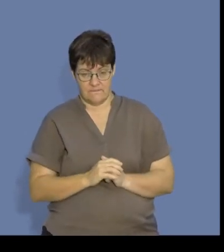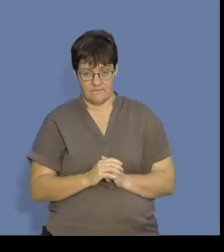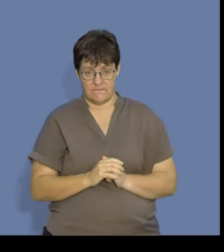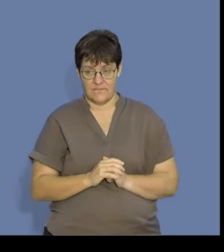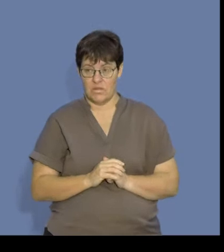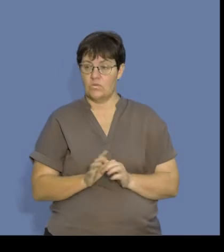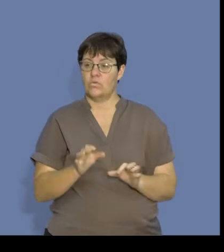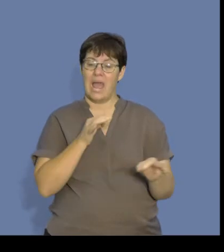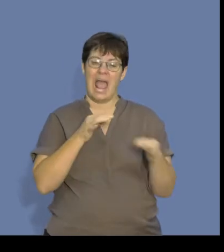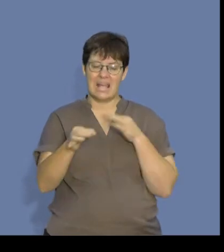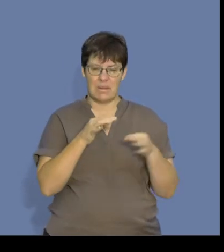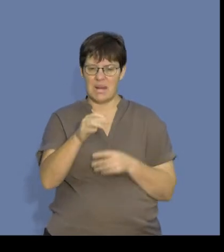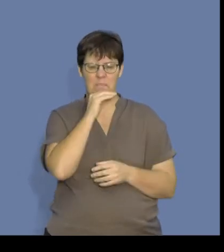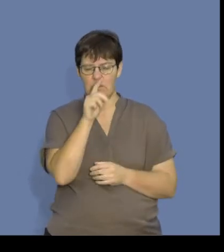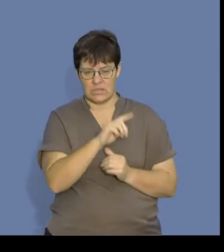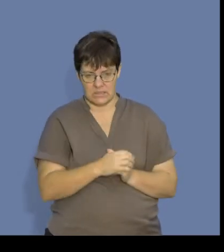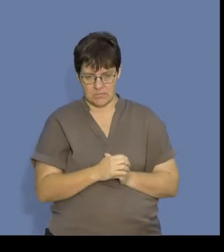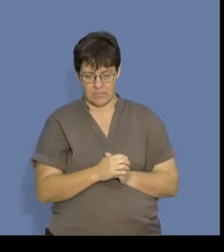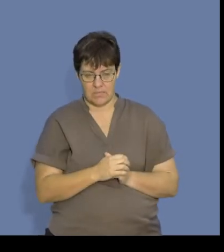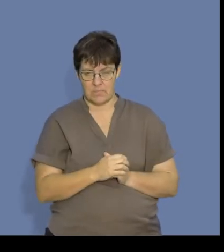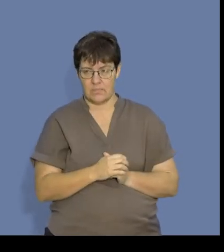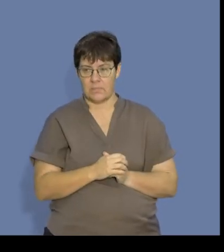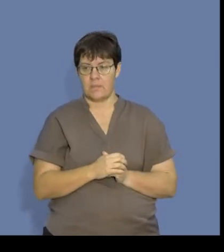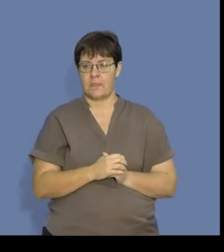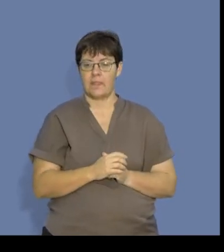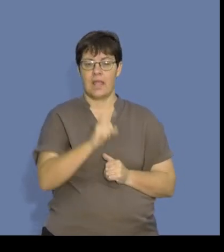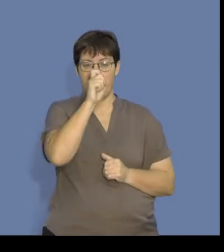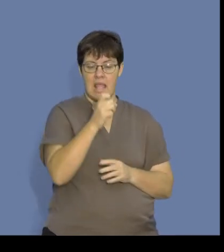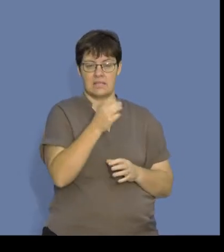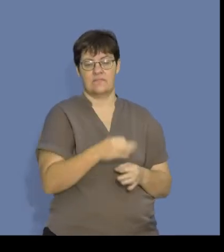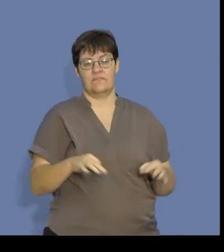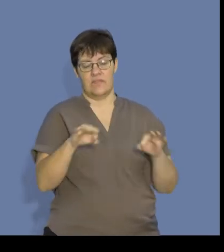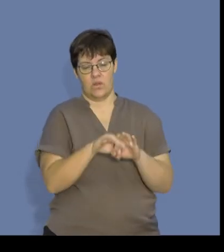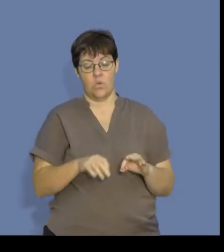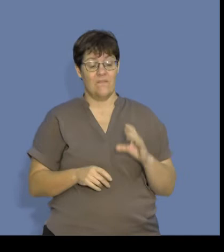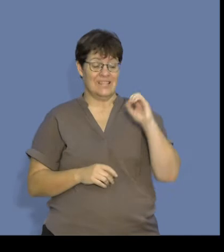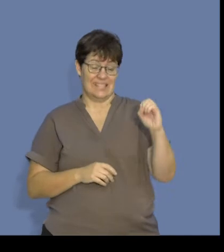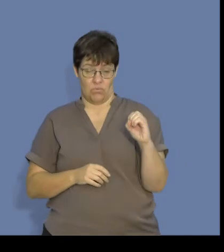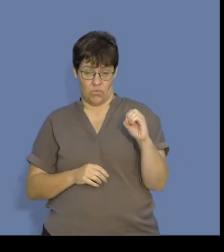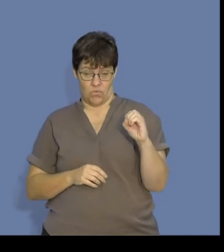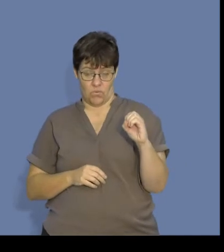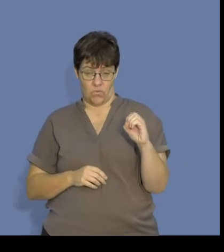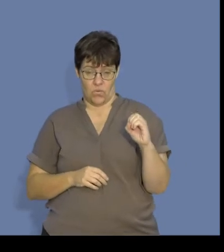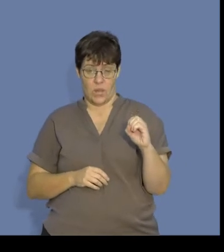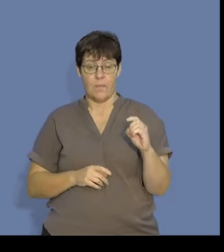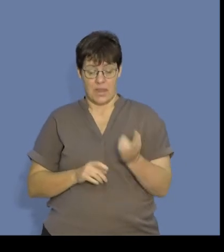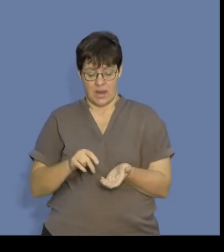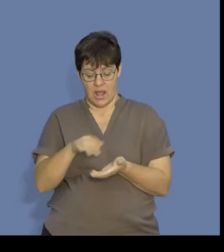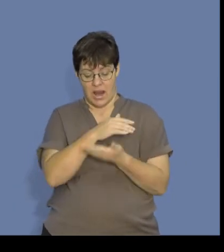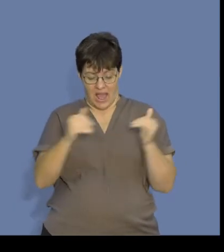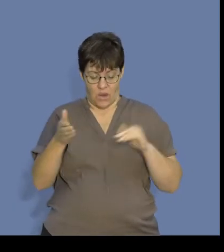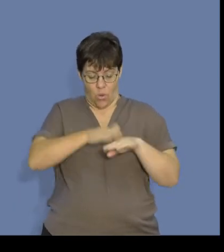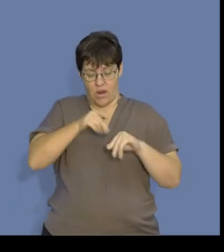5. To explain what this means, it means that the x value, if it's 0, it is at